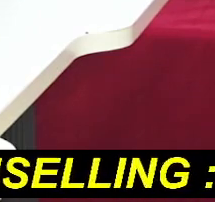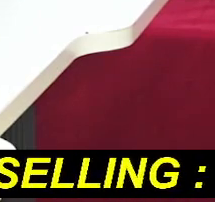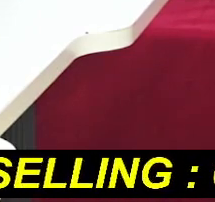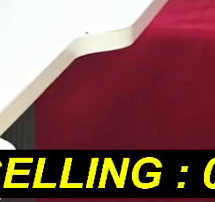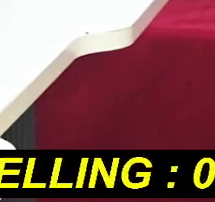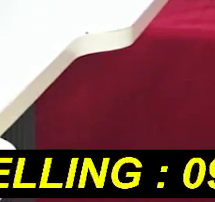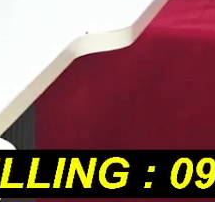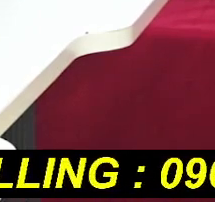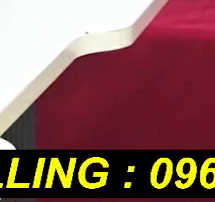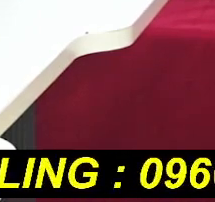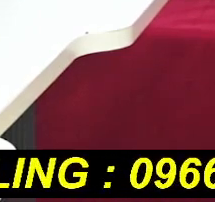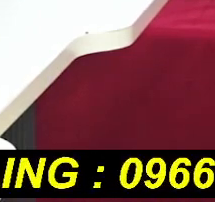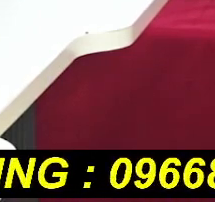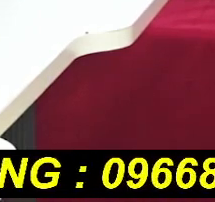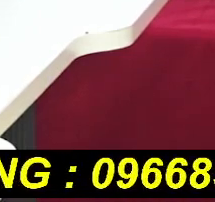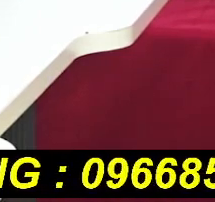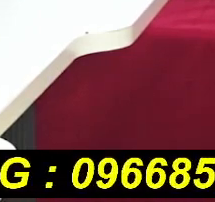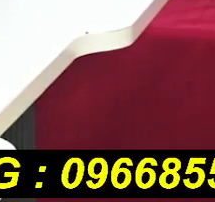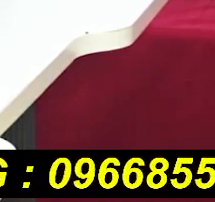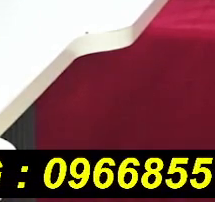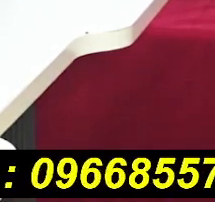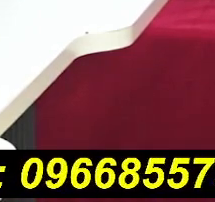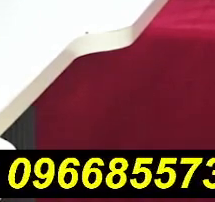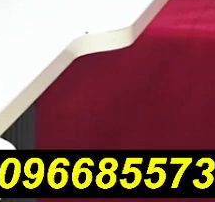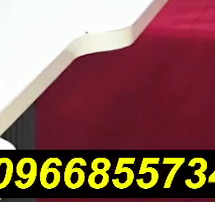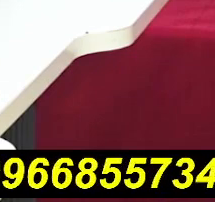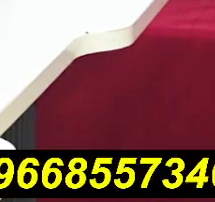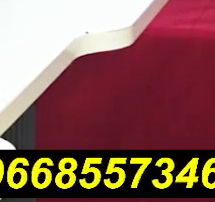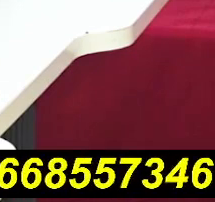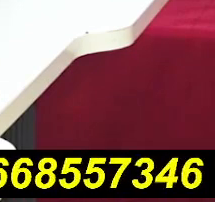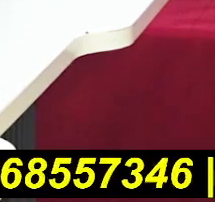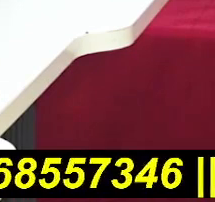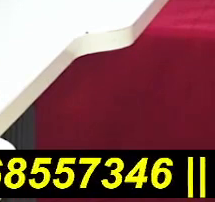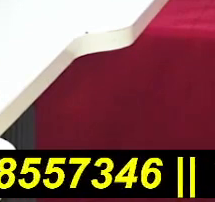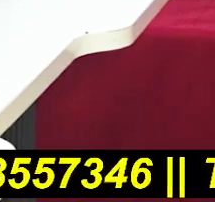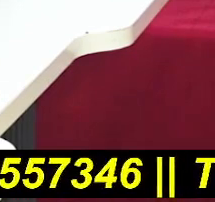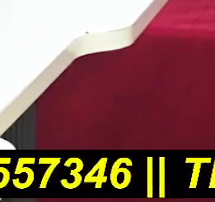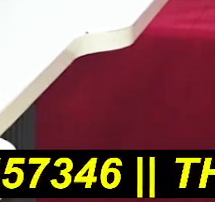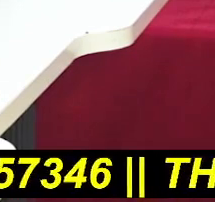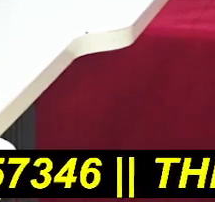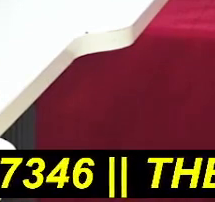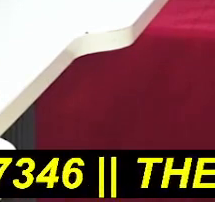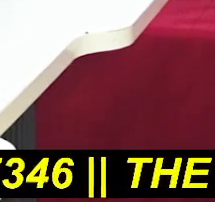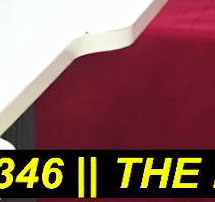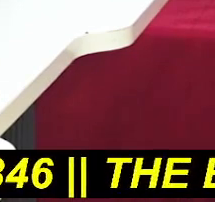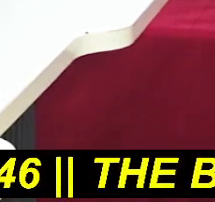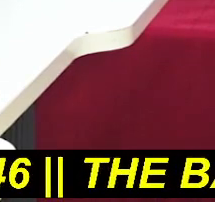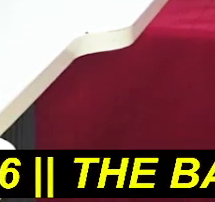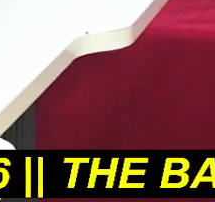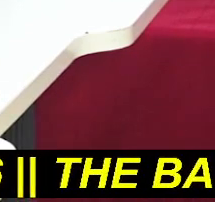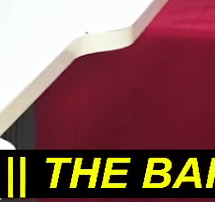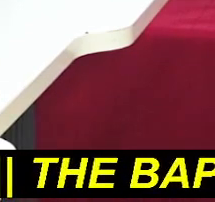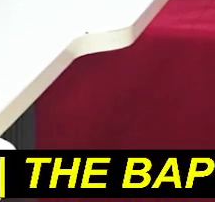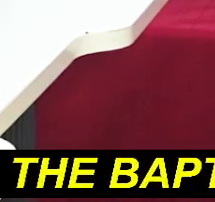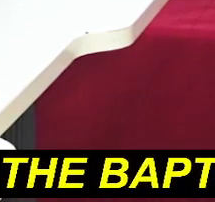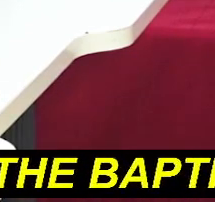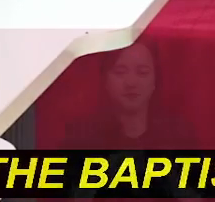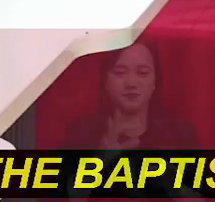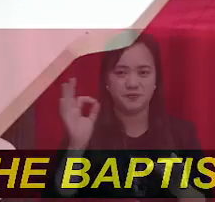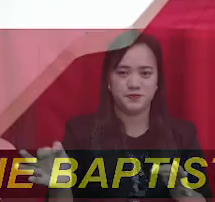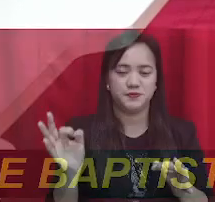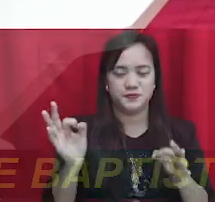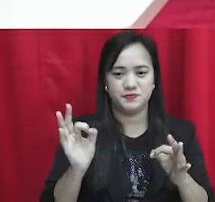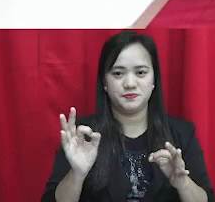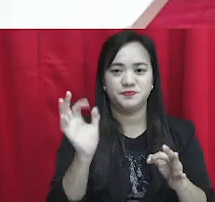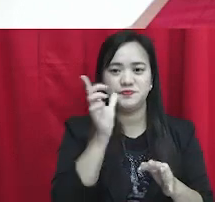The Baptist Lunch. And we're in, we are enjoying a bunch of spiritual lunch. Magandang,